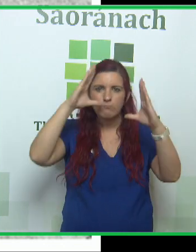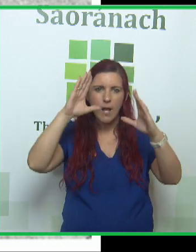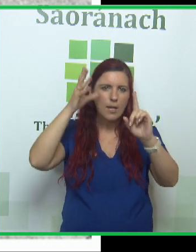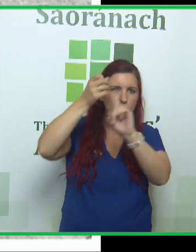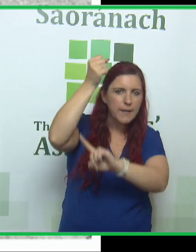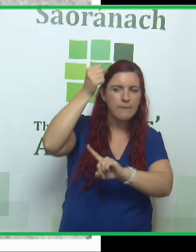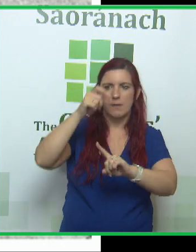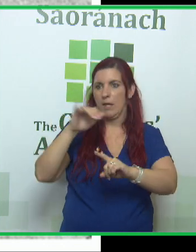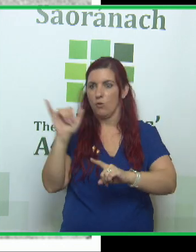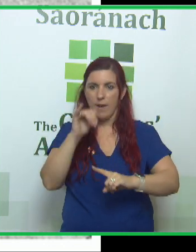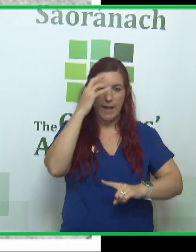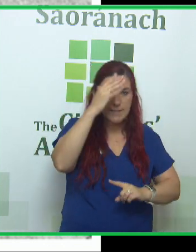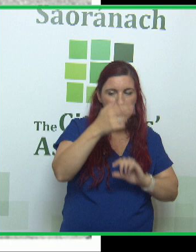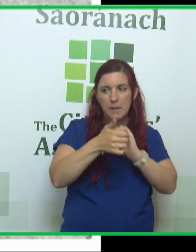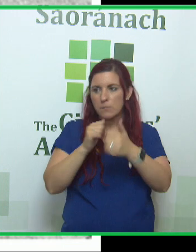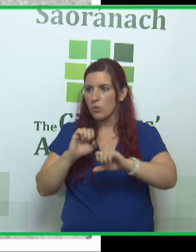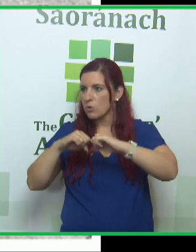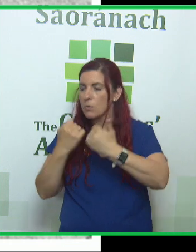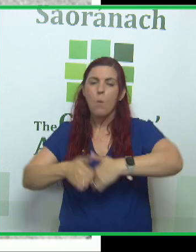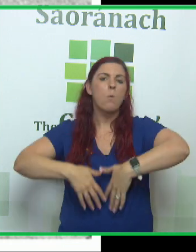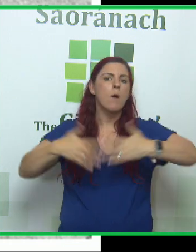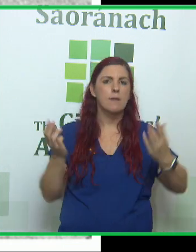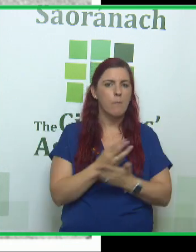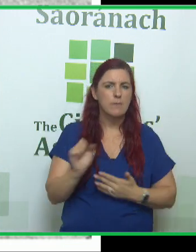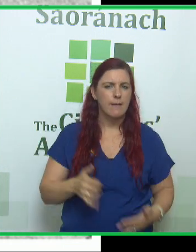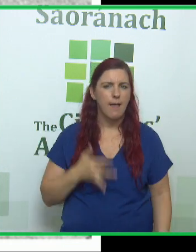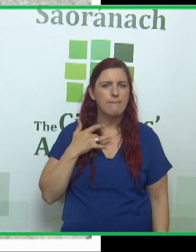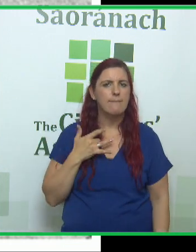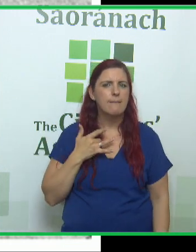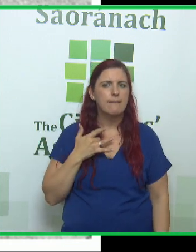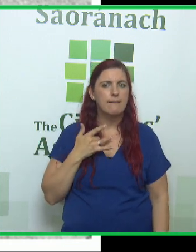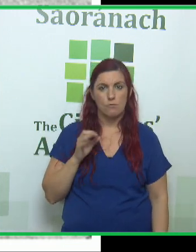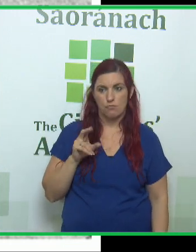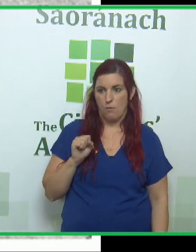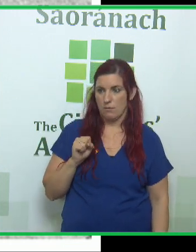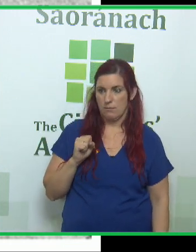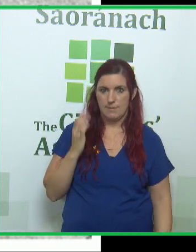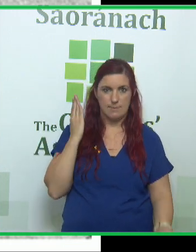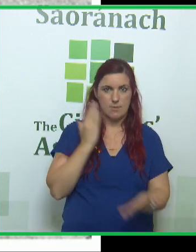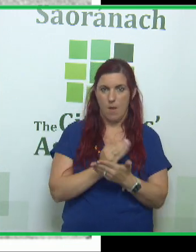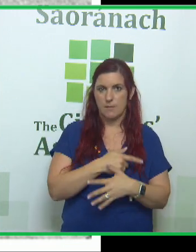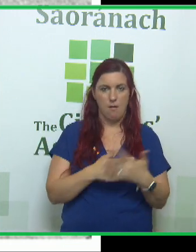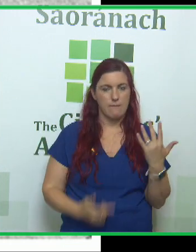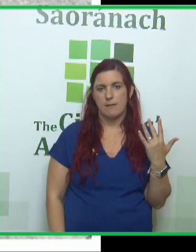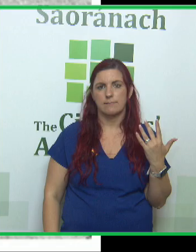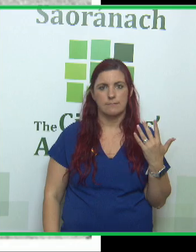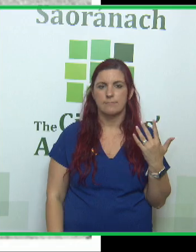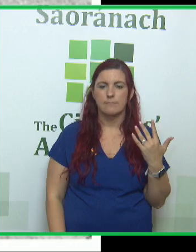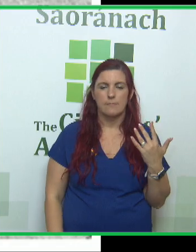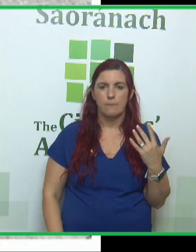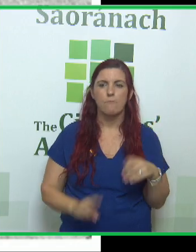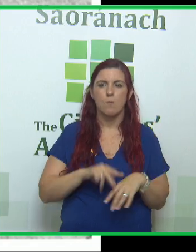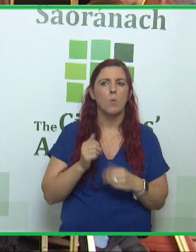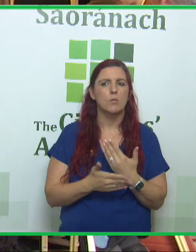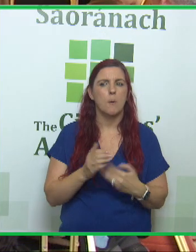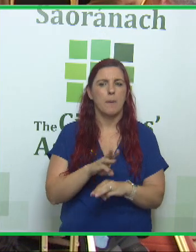the academic or sporting or social or whatever aspect of their life, drugs can cause a significant impact. For most young people that